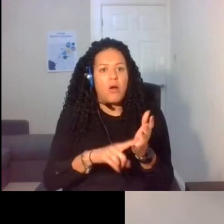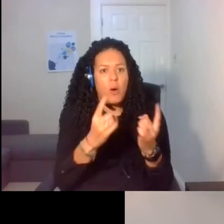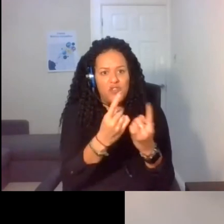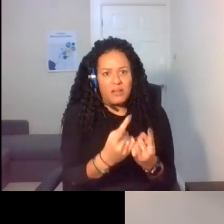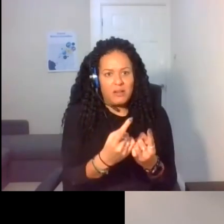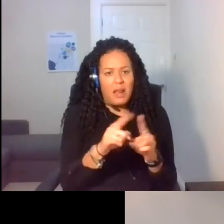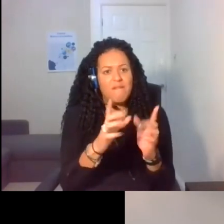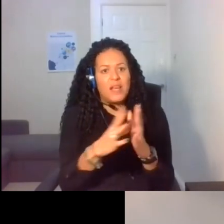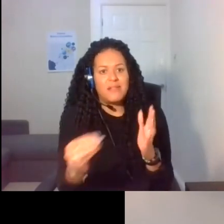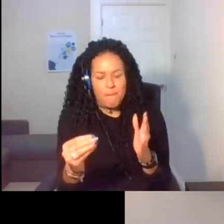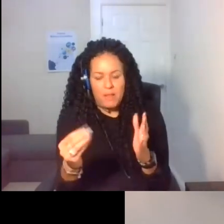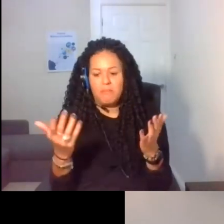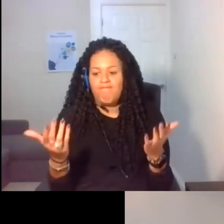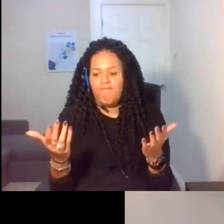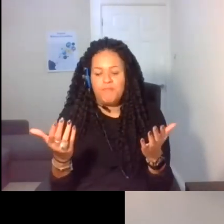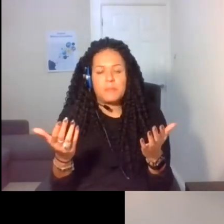object can be